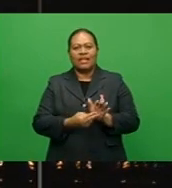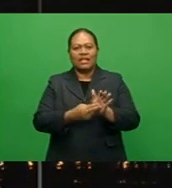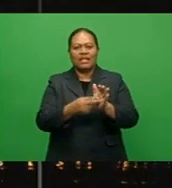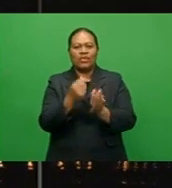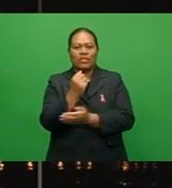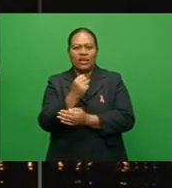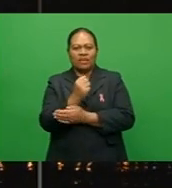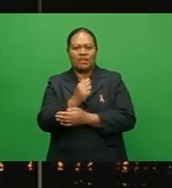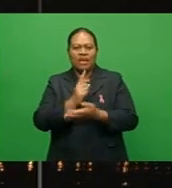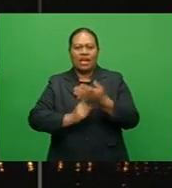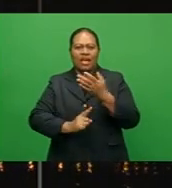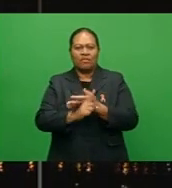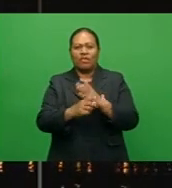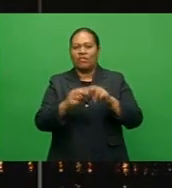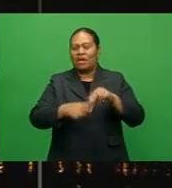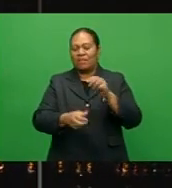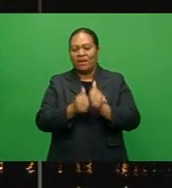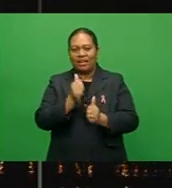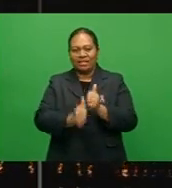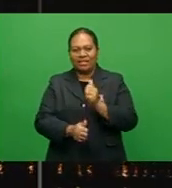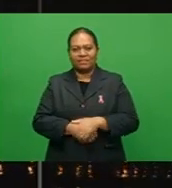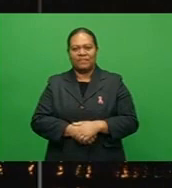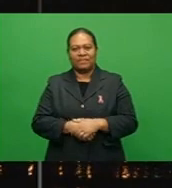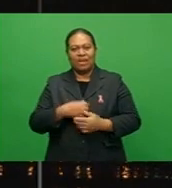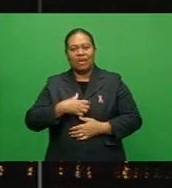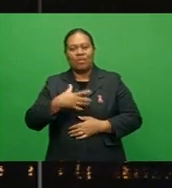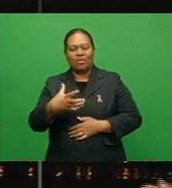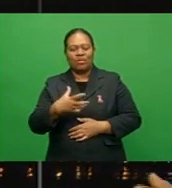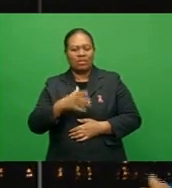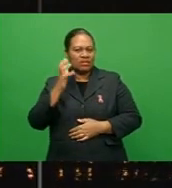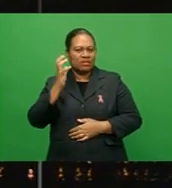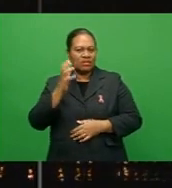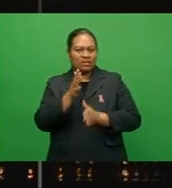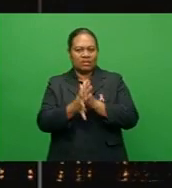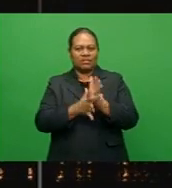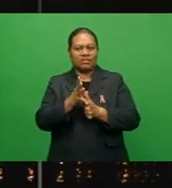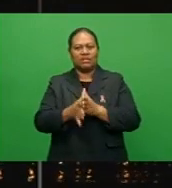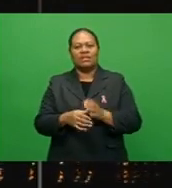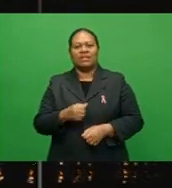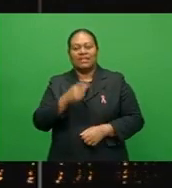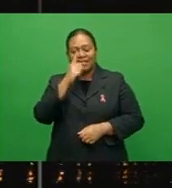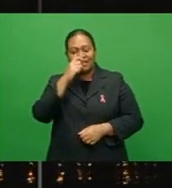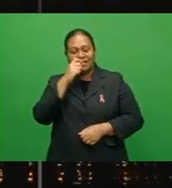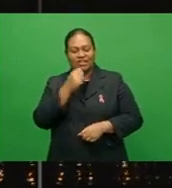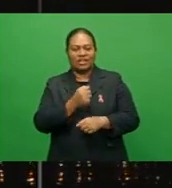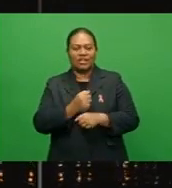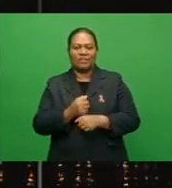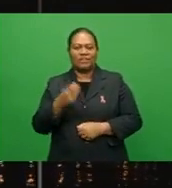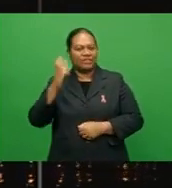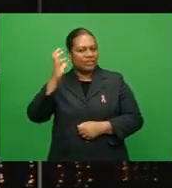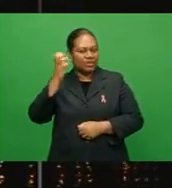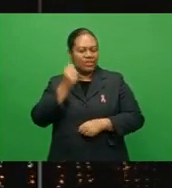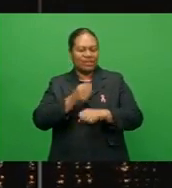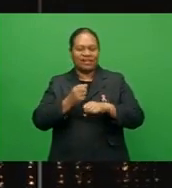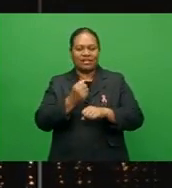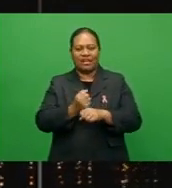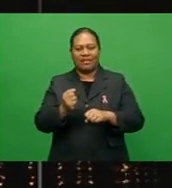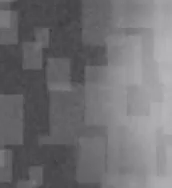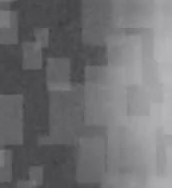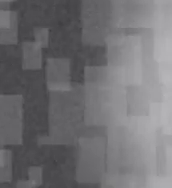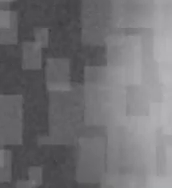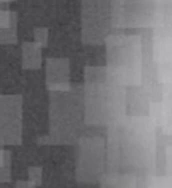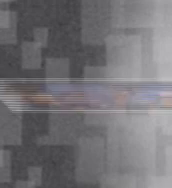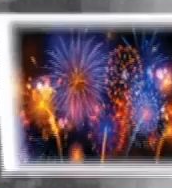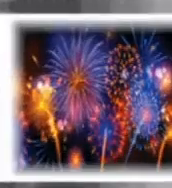takes underdog tag for Fairbrother. Now for these stories and others, tune in daily to our sister radio station Gold FM. Our poll